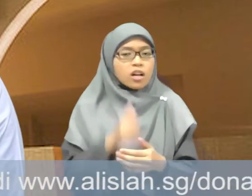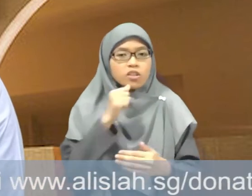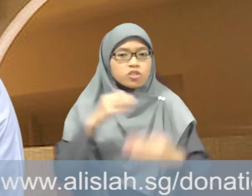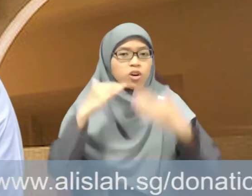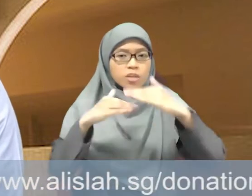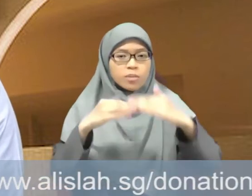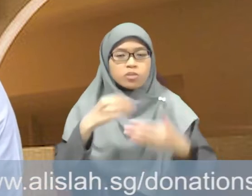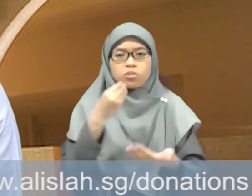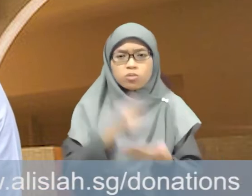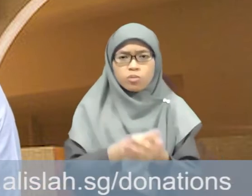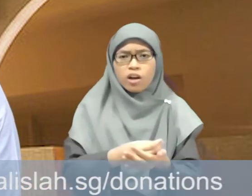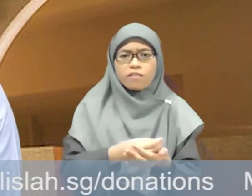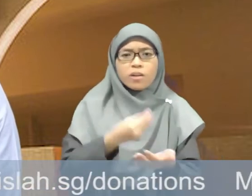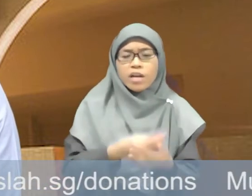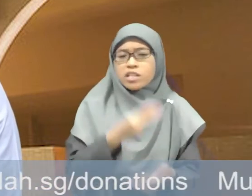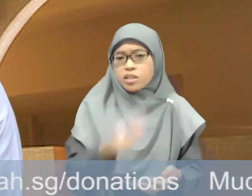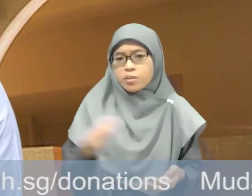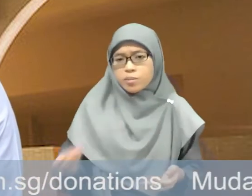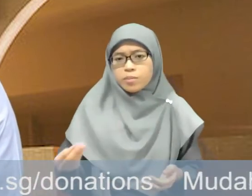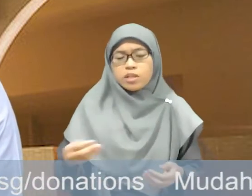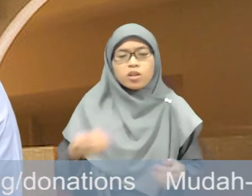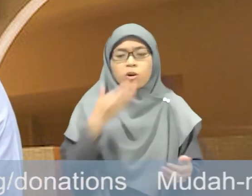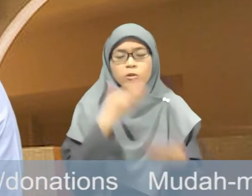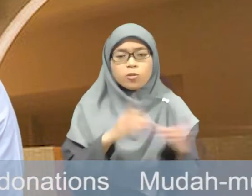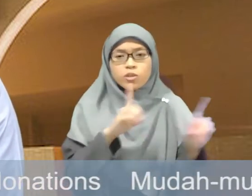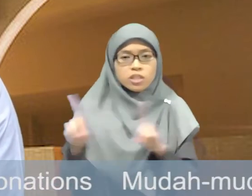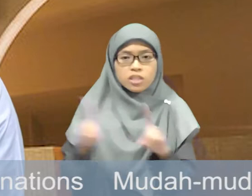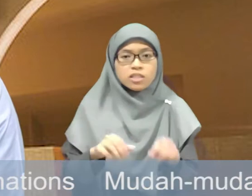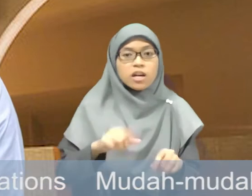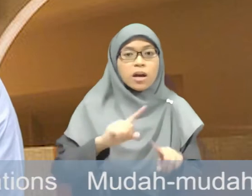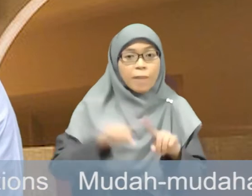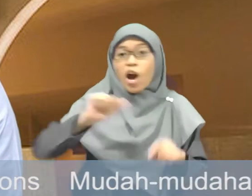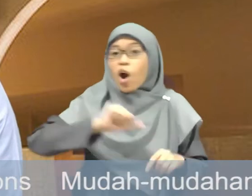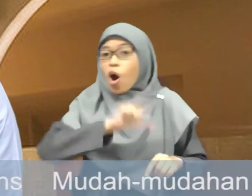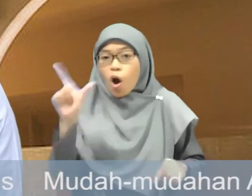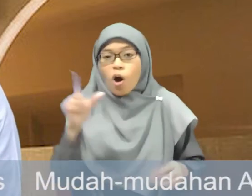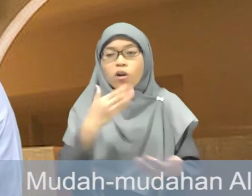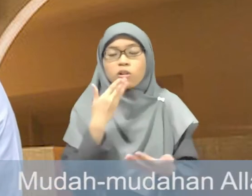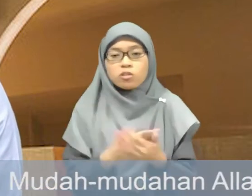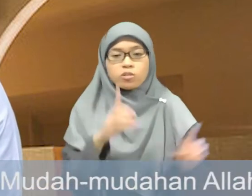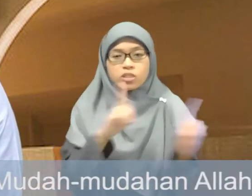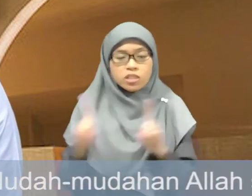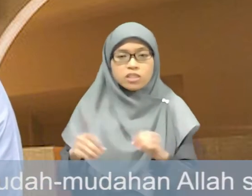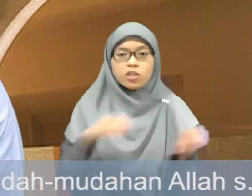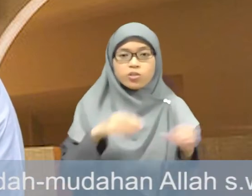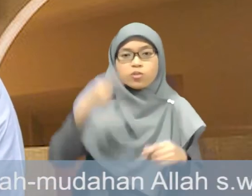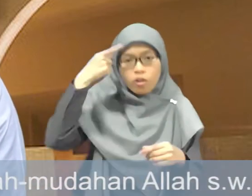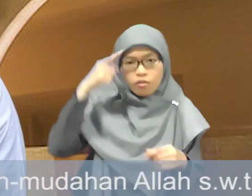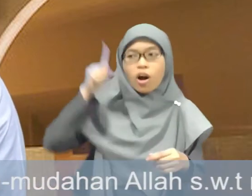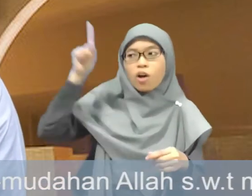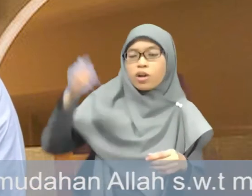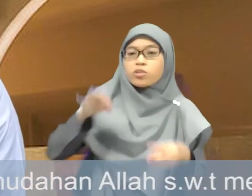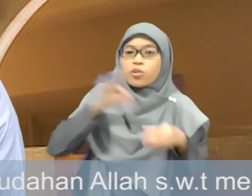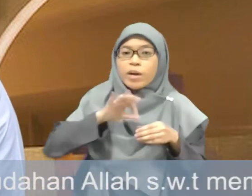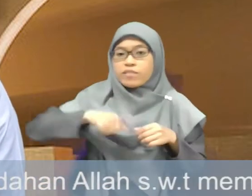done by Muslims for the sake of Allah subhanahu wa ta'ala to benefit another being is considered as a sadaqah in Islam. It